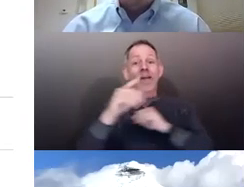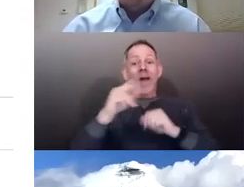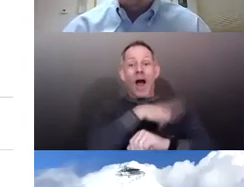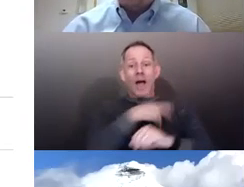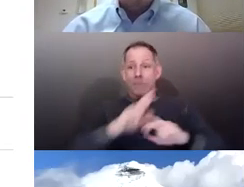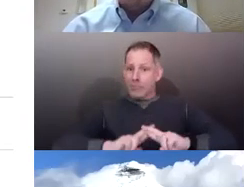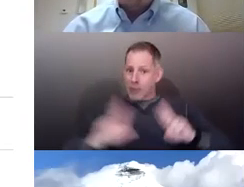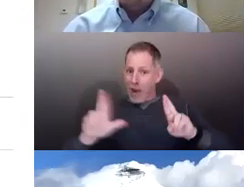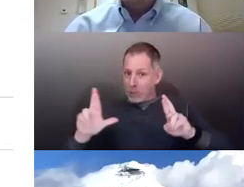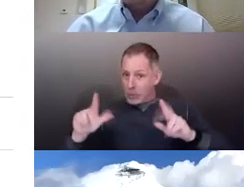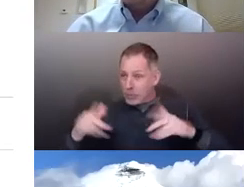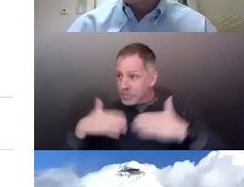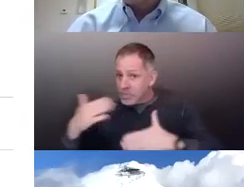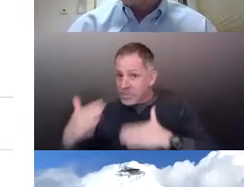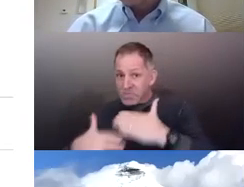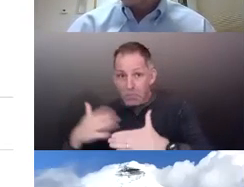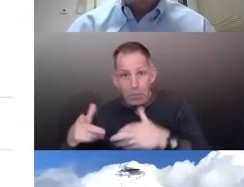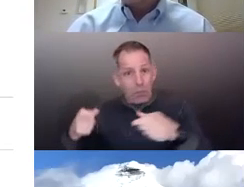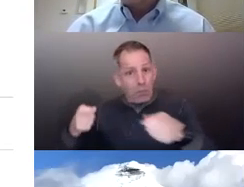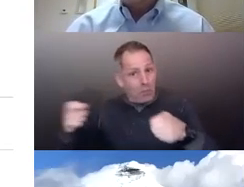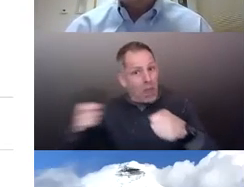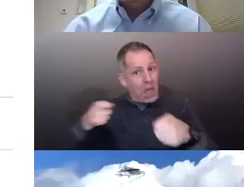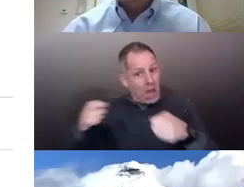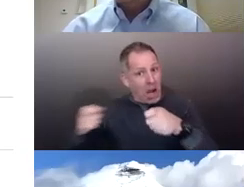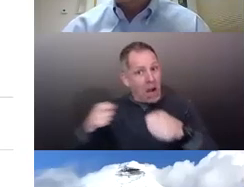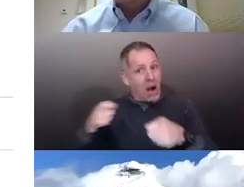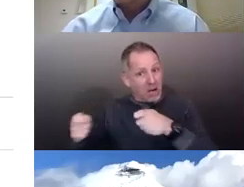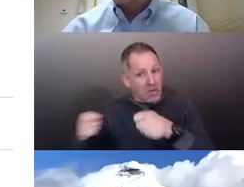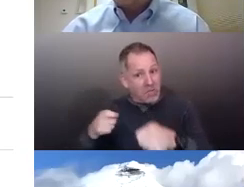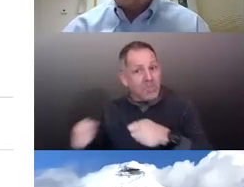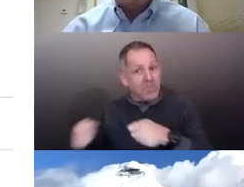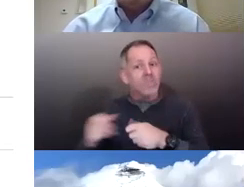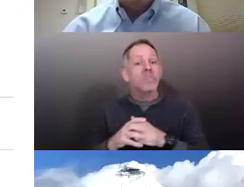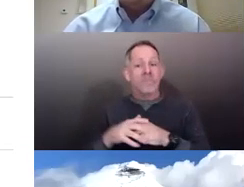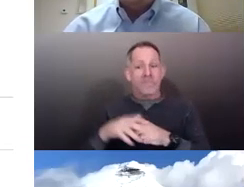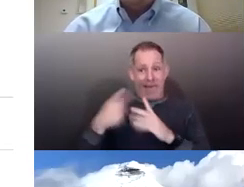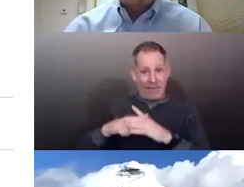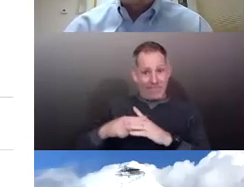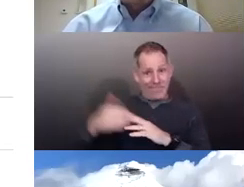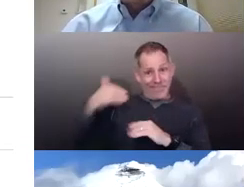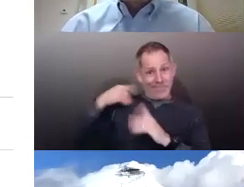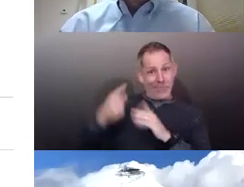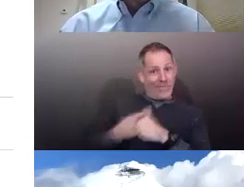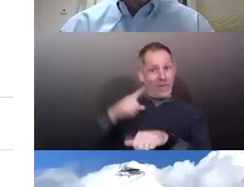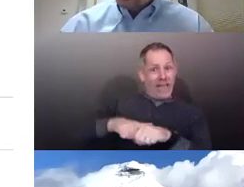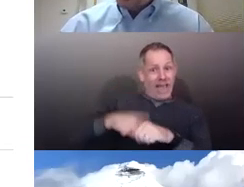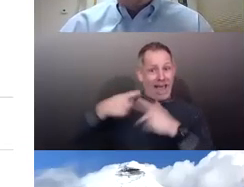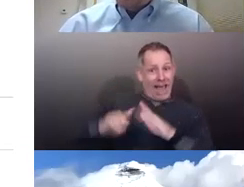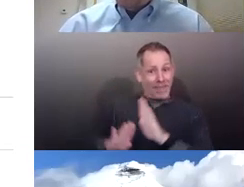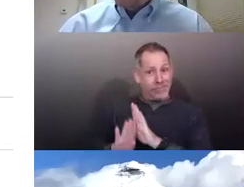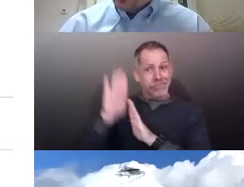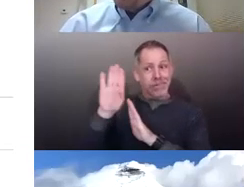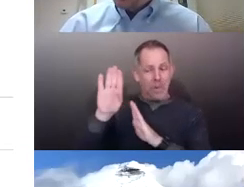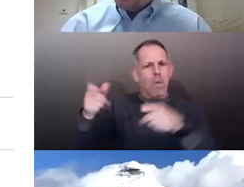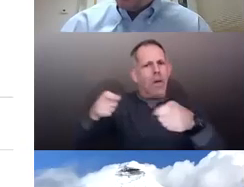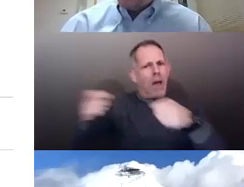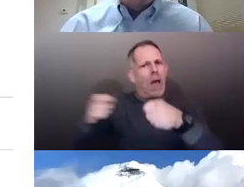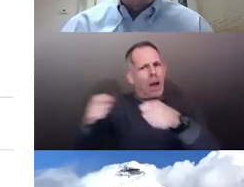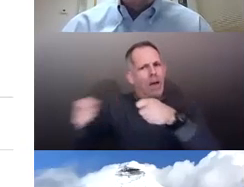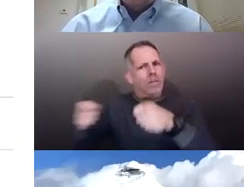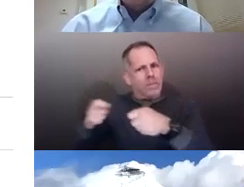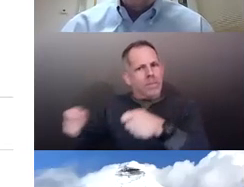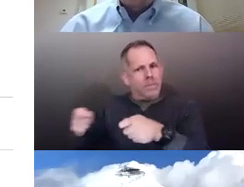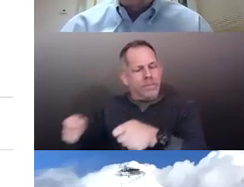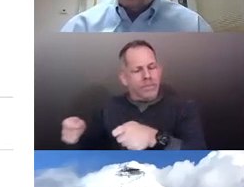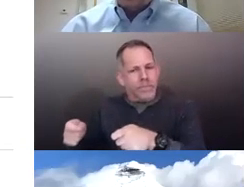jump in early October, coincident with the increase we're starting to see. And then fortunately, they've come back down a